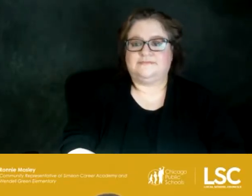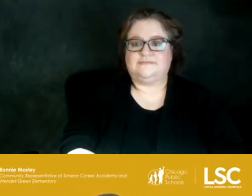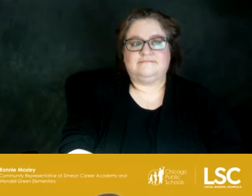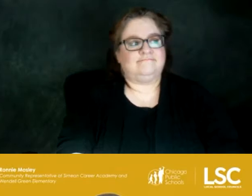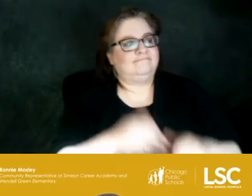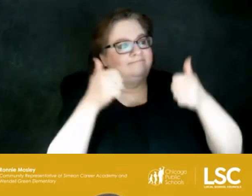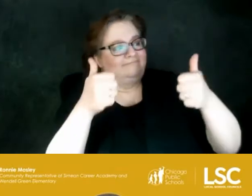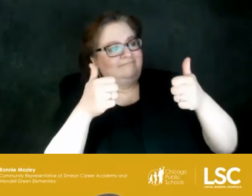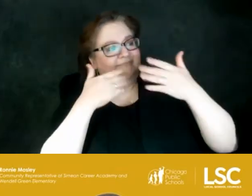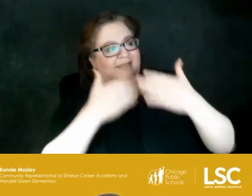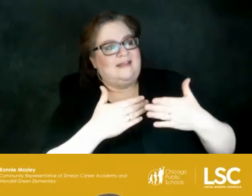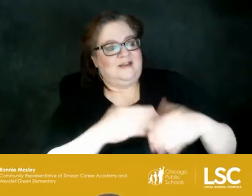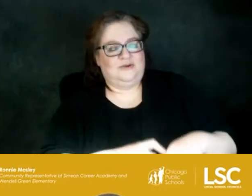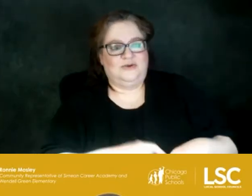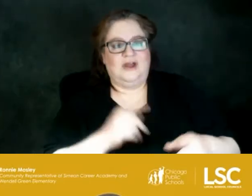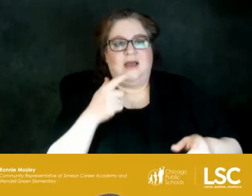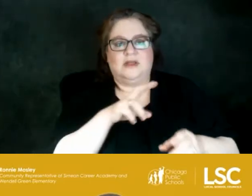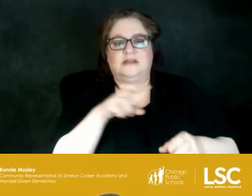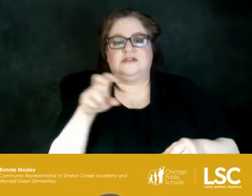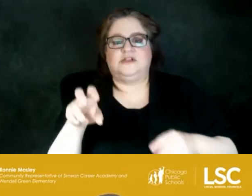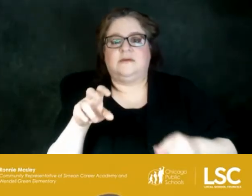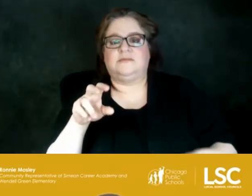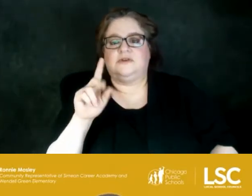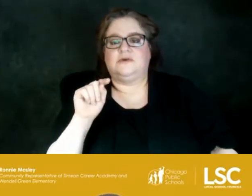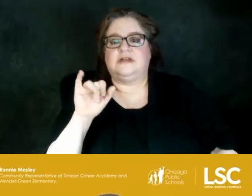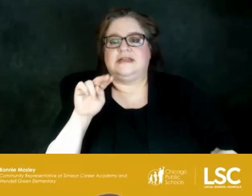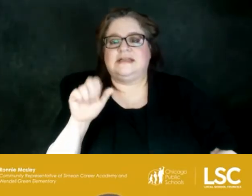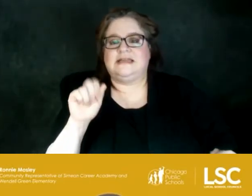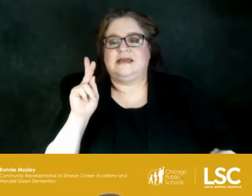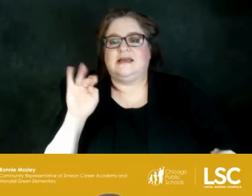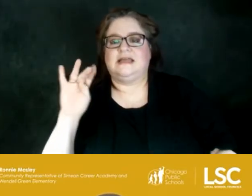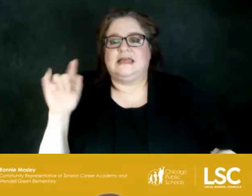Awesome. Thank you, Ms. Mendez. I'm going to jump to Ms. Tina King.